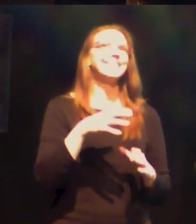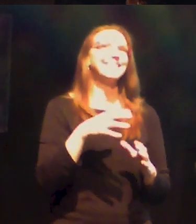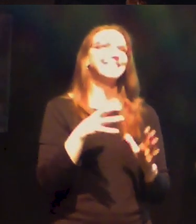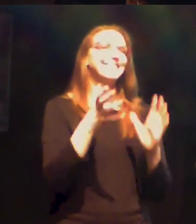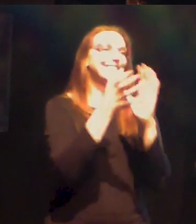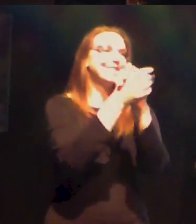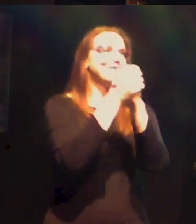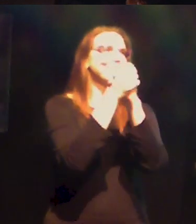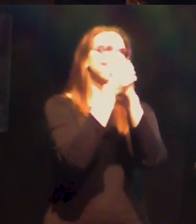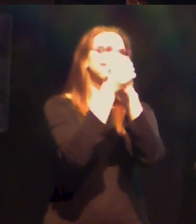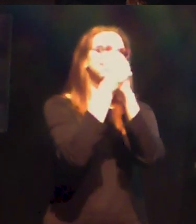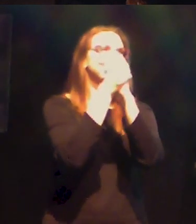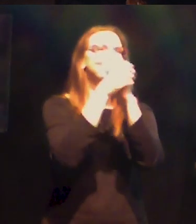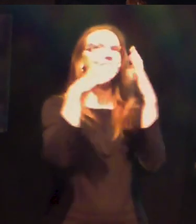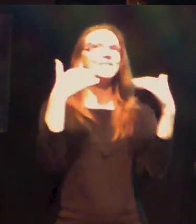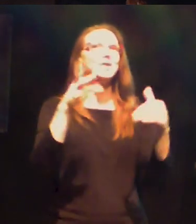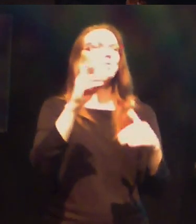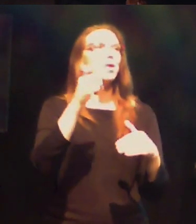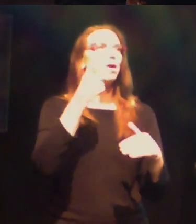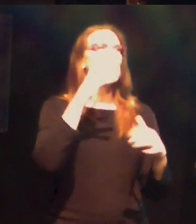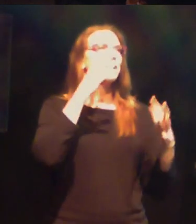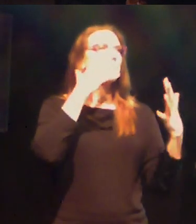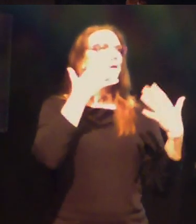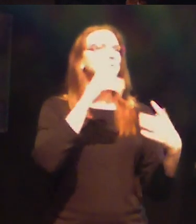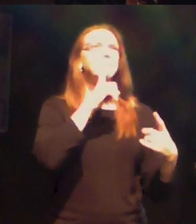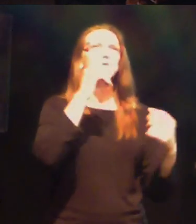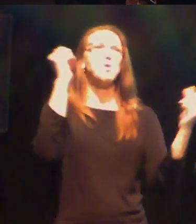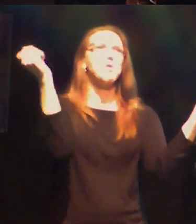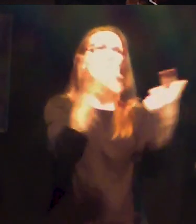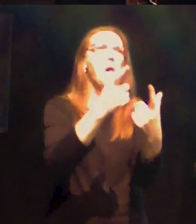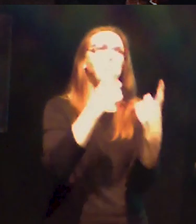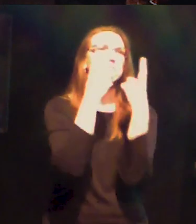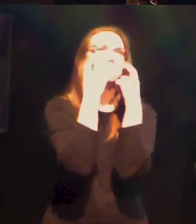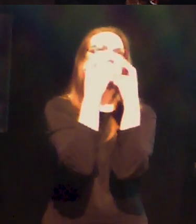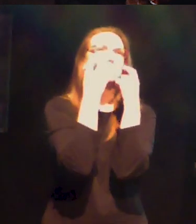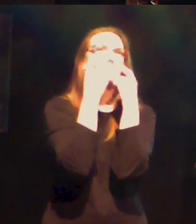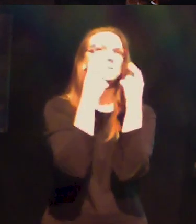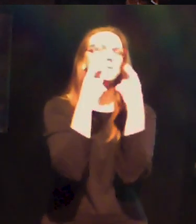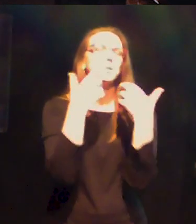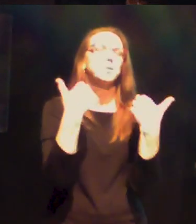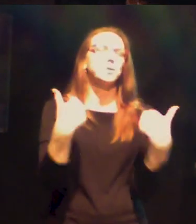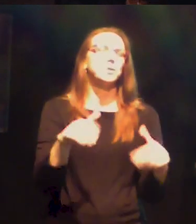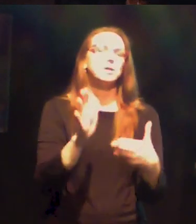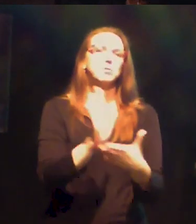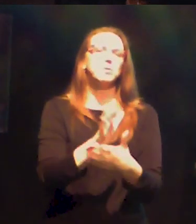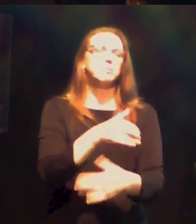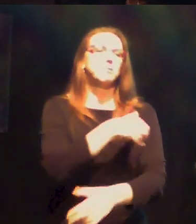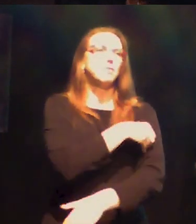Congratulations. Wow, I think I cried. I'm sure everyone cried. It was very powerful.